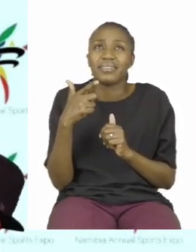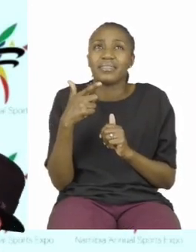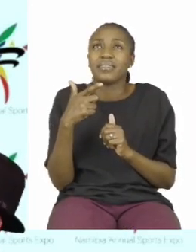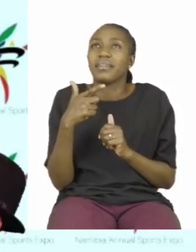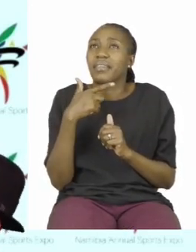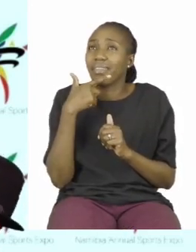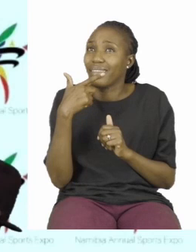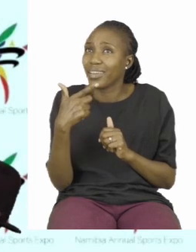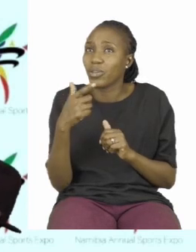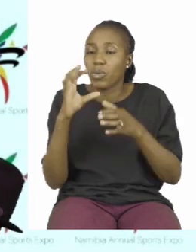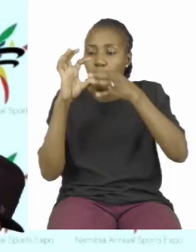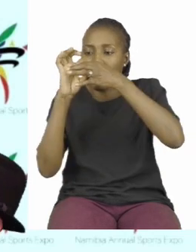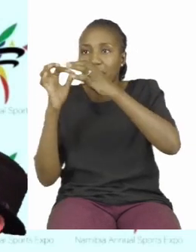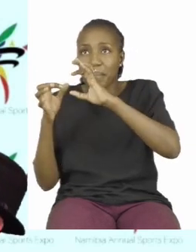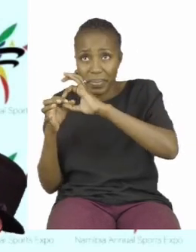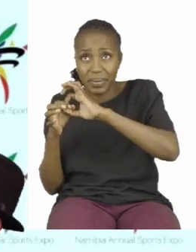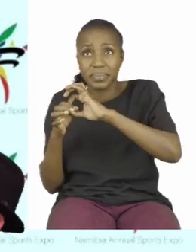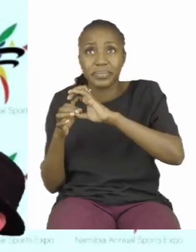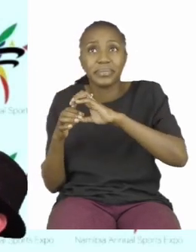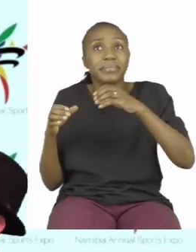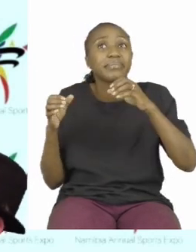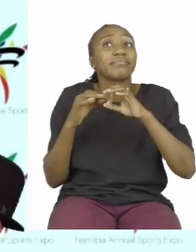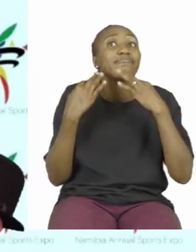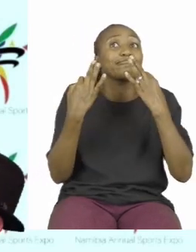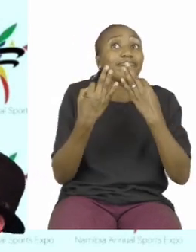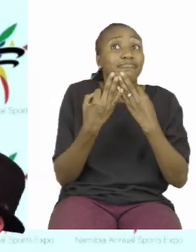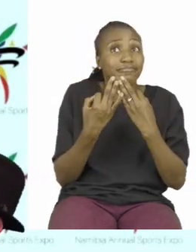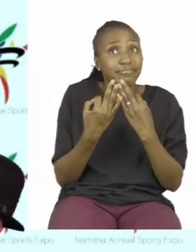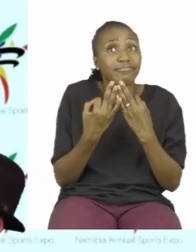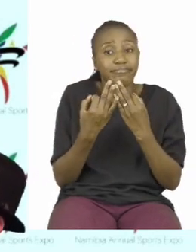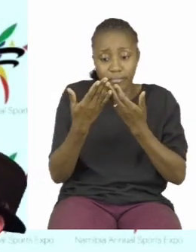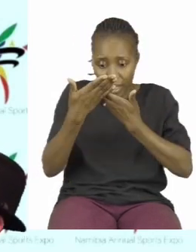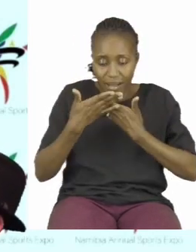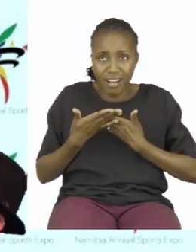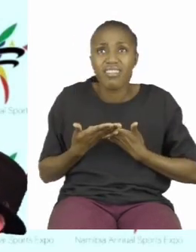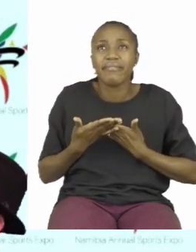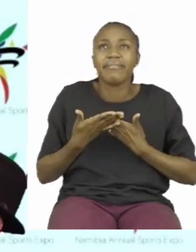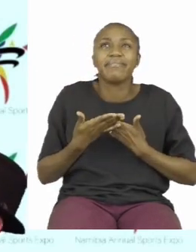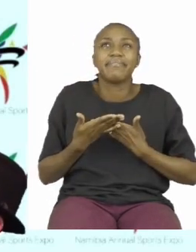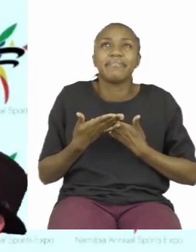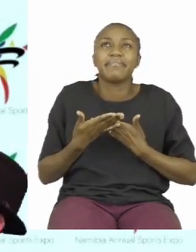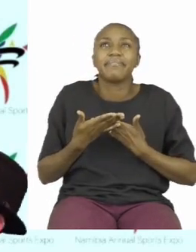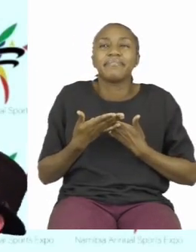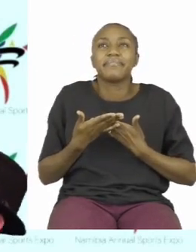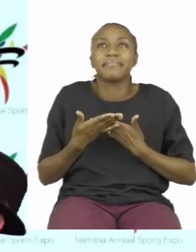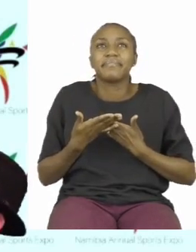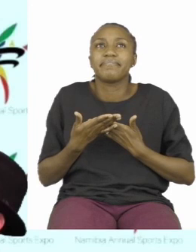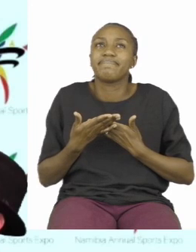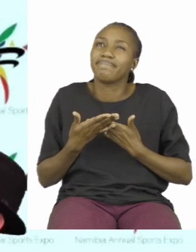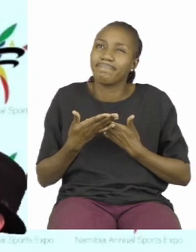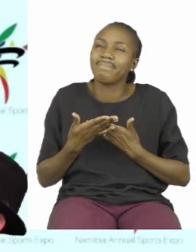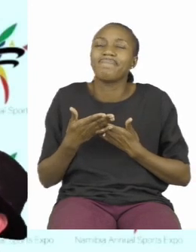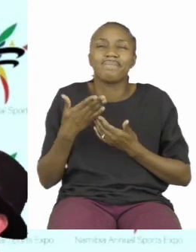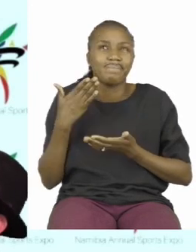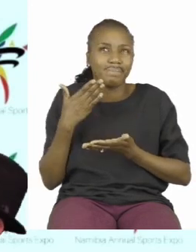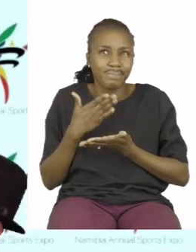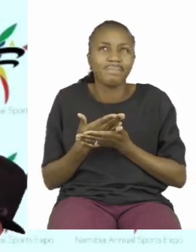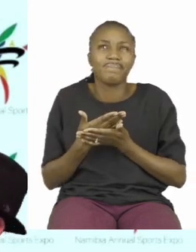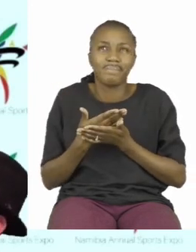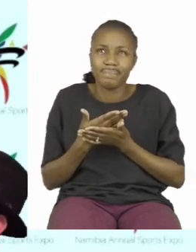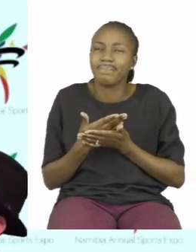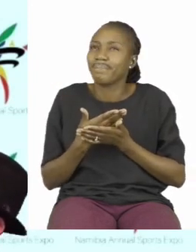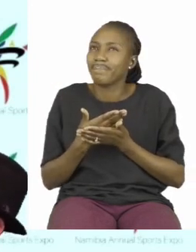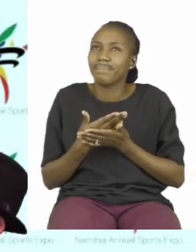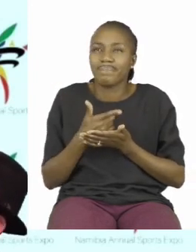to Olympic Solidarity, mm-hmm, for coming on board and helping us in this process. Mm-hmm. It was well worth it.